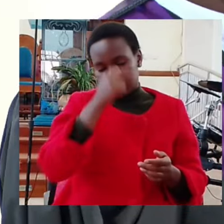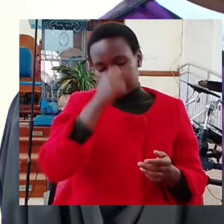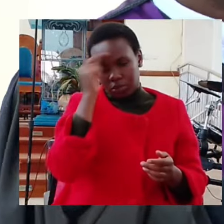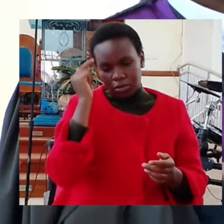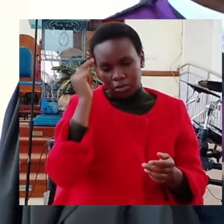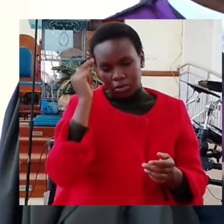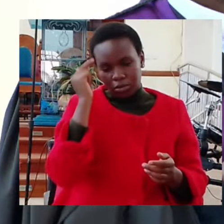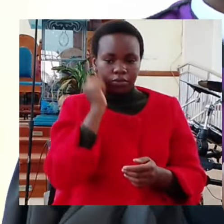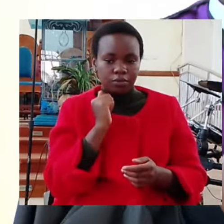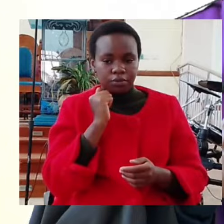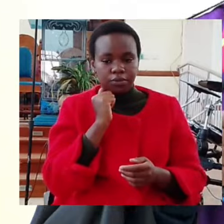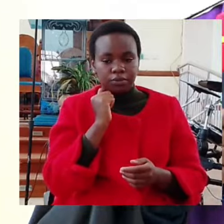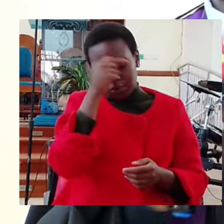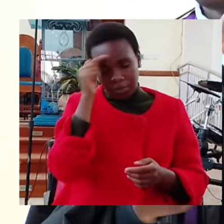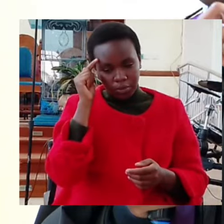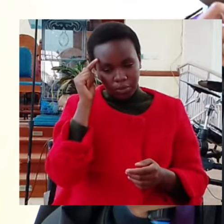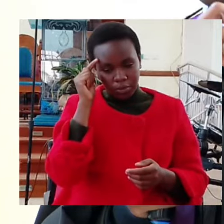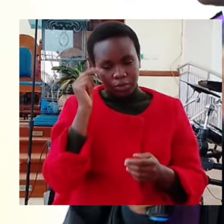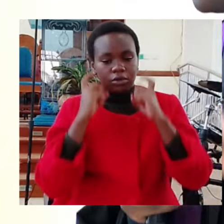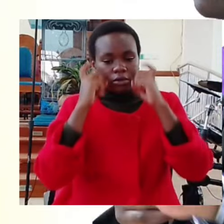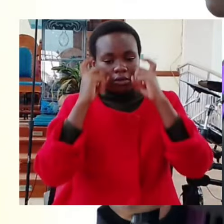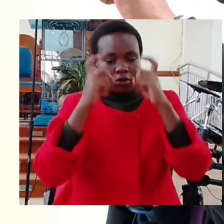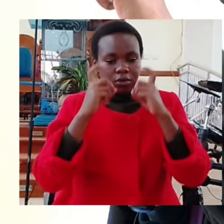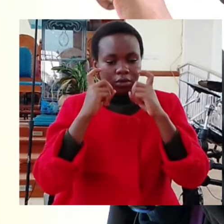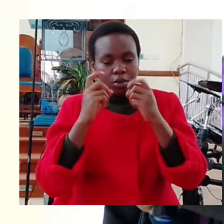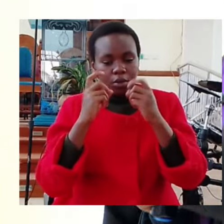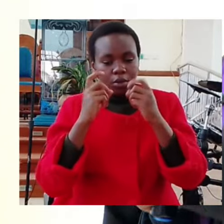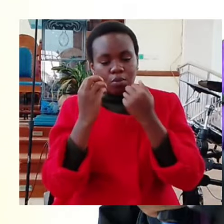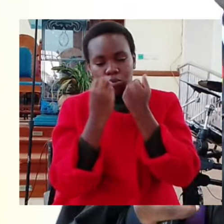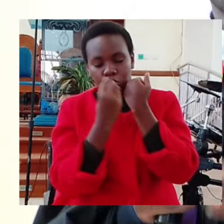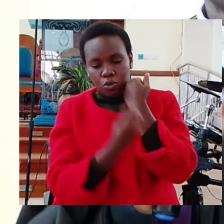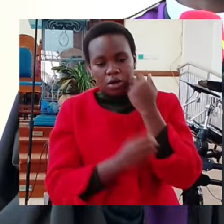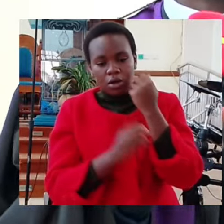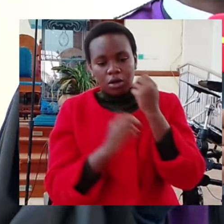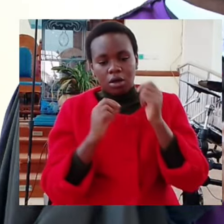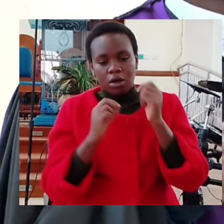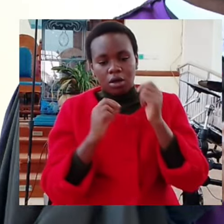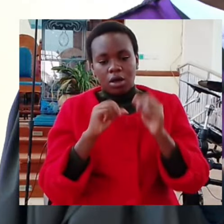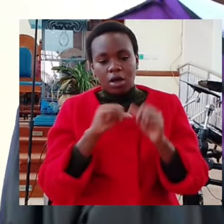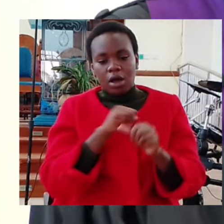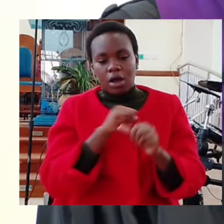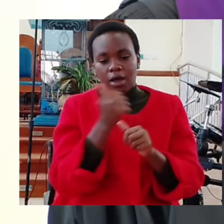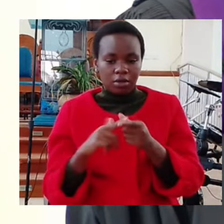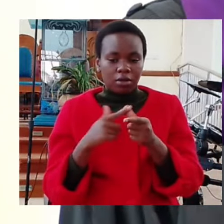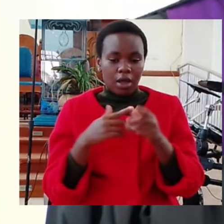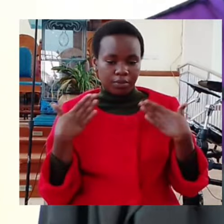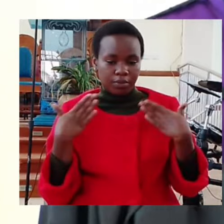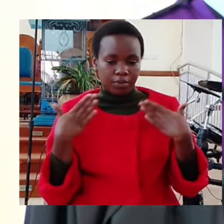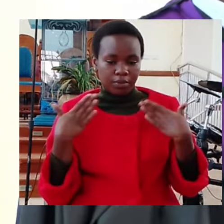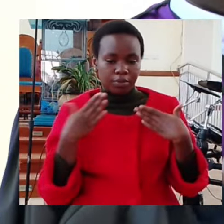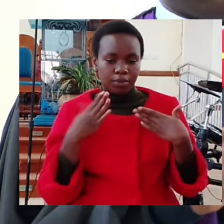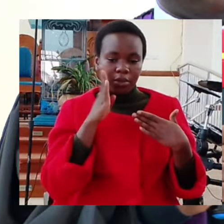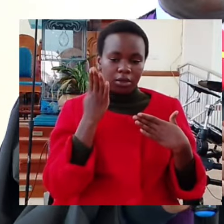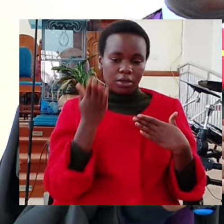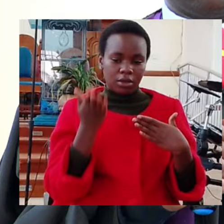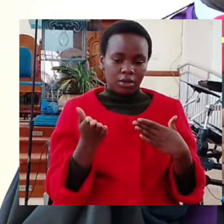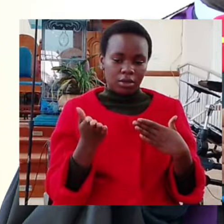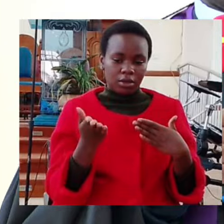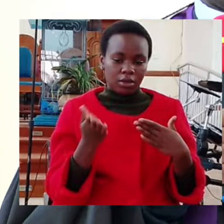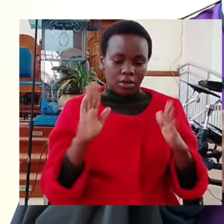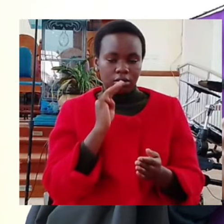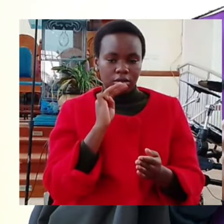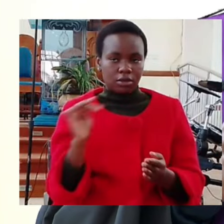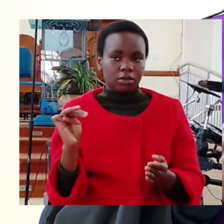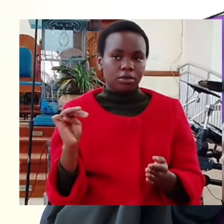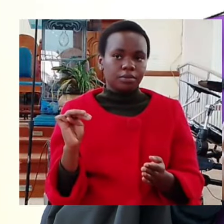wa mehia tondu wa thena tondu wa undu uriongi tondu wa ikeno be there to encourage them